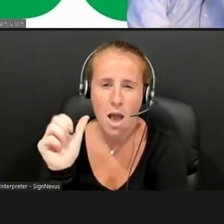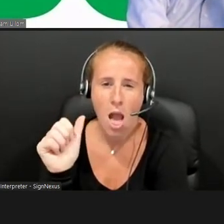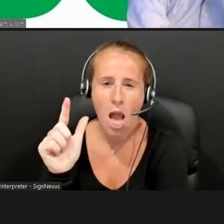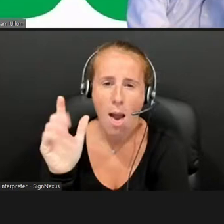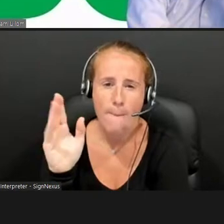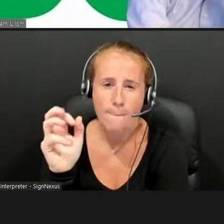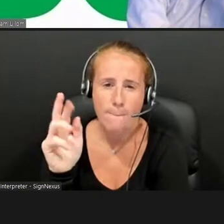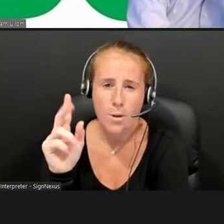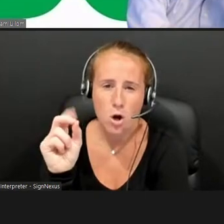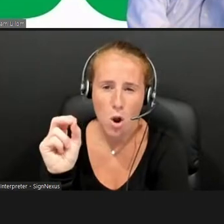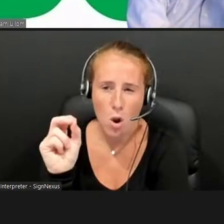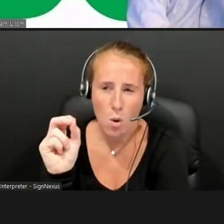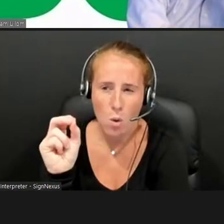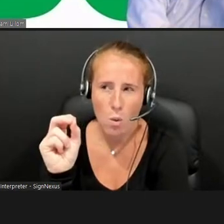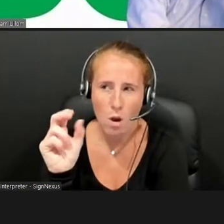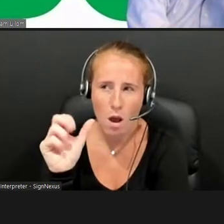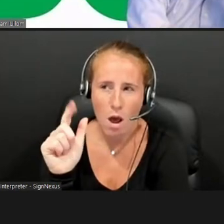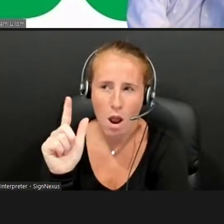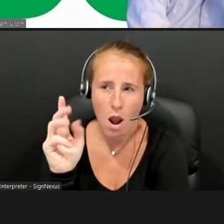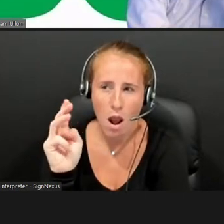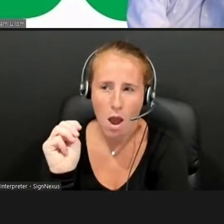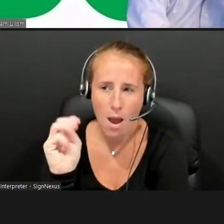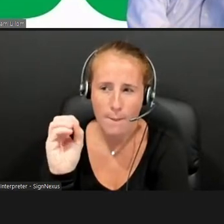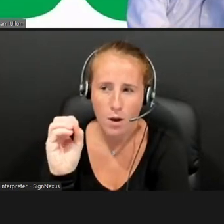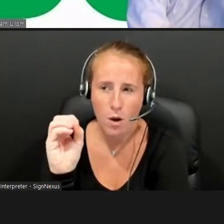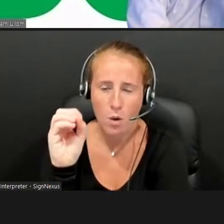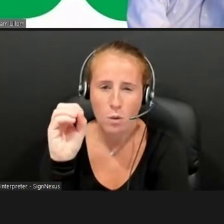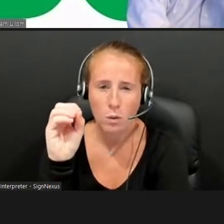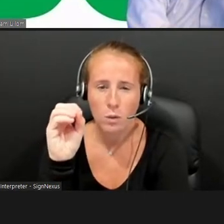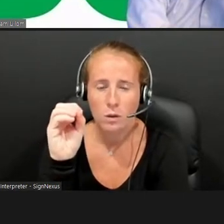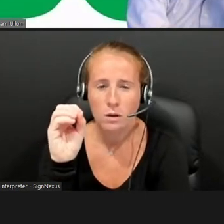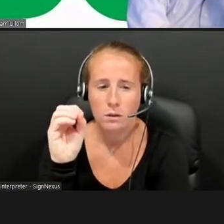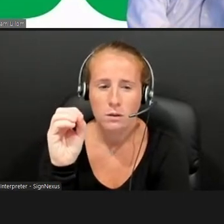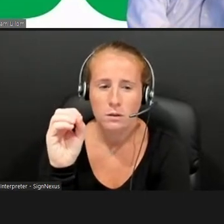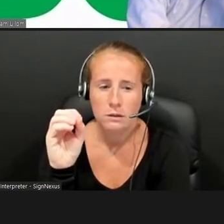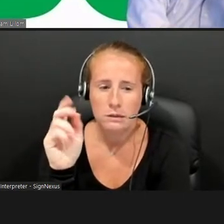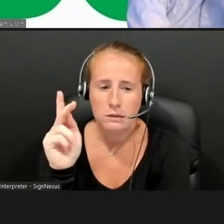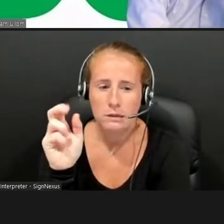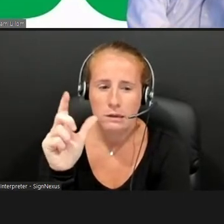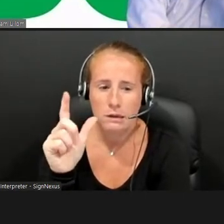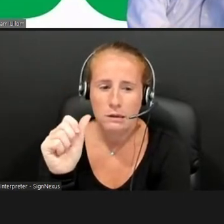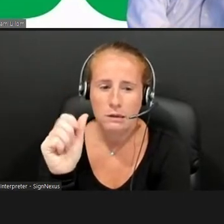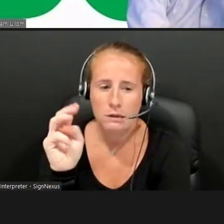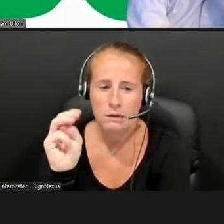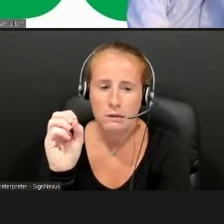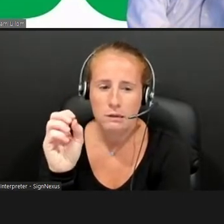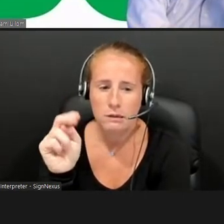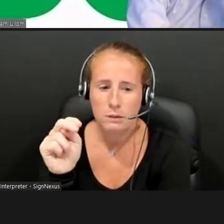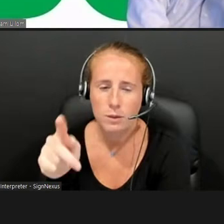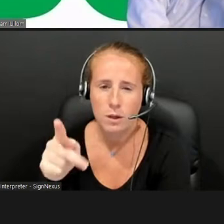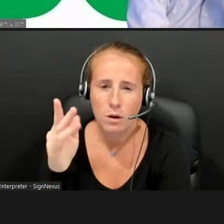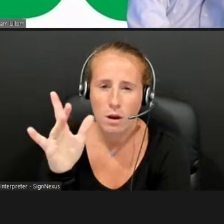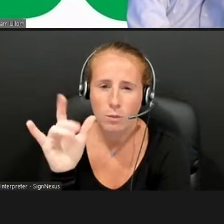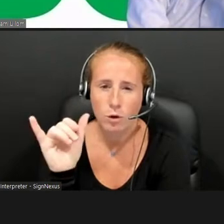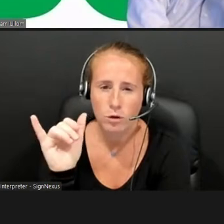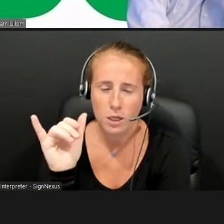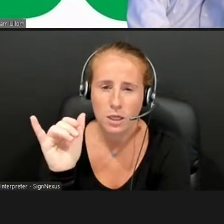Alamo kiala Montgomery William Delaney